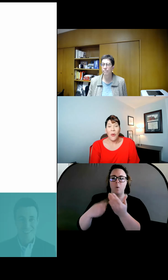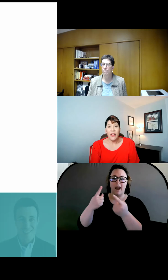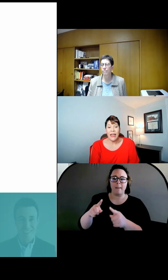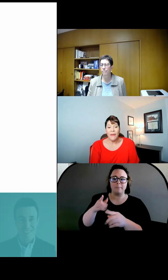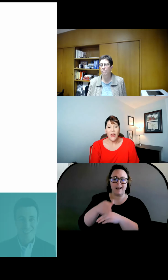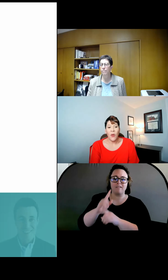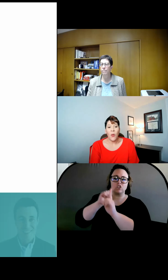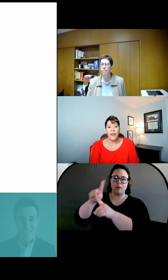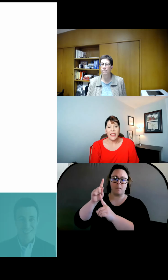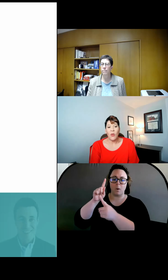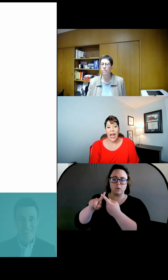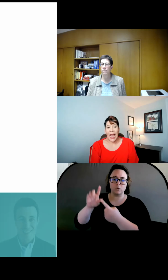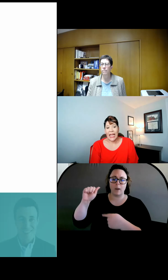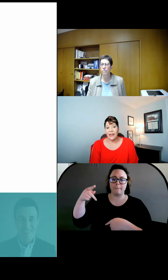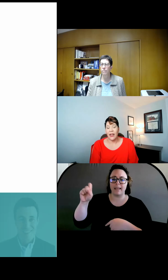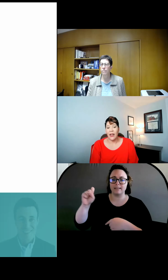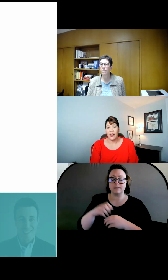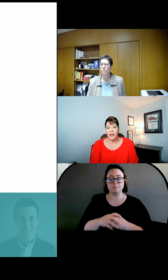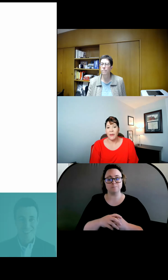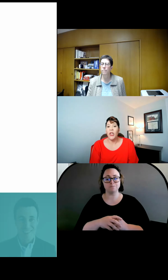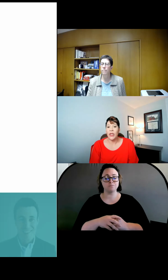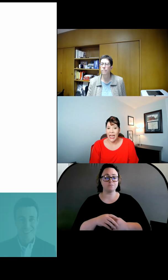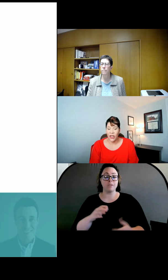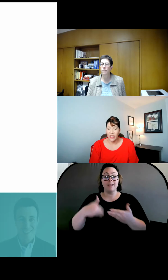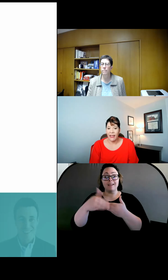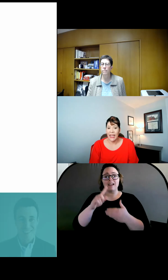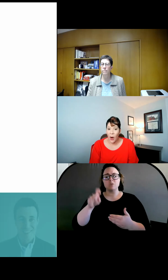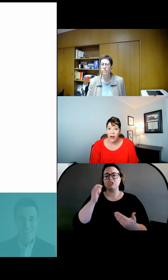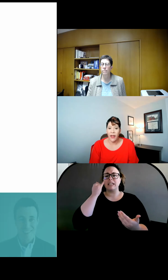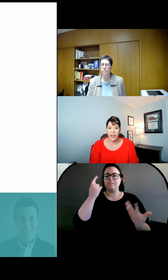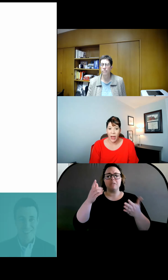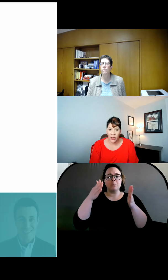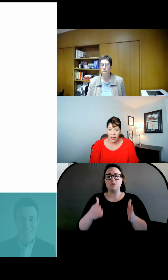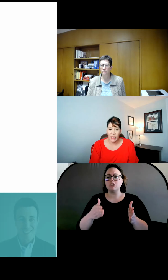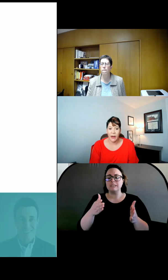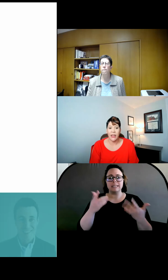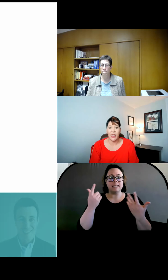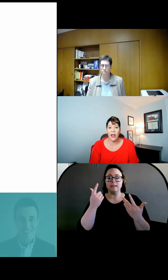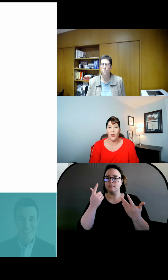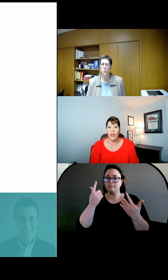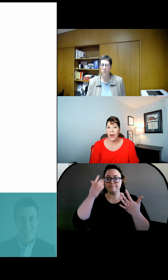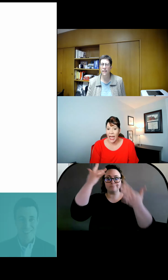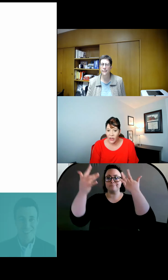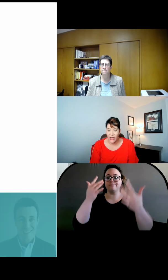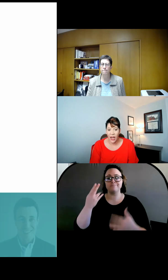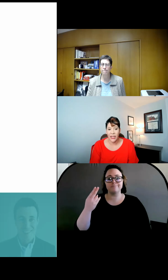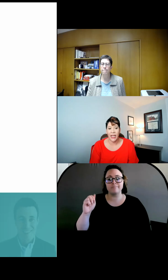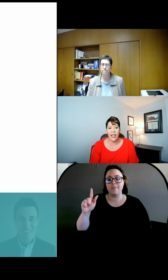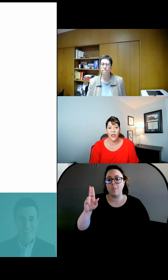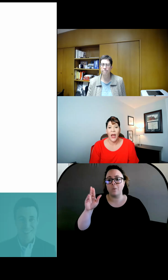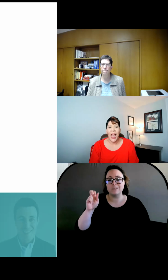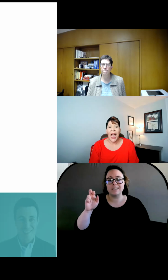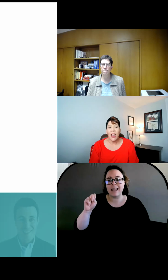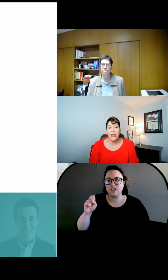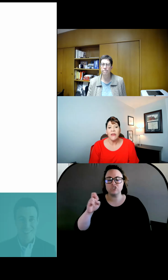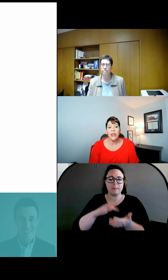So I'm wondering, you know, what if someone has some hallucinations, like that's part of their dementia they're experiencing or the medication is causing it.